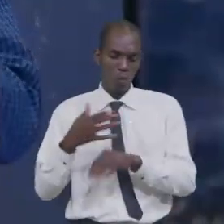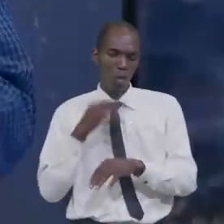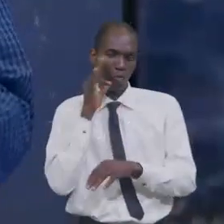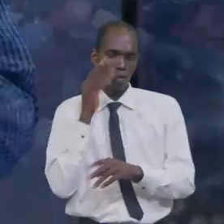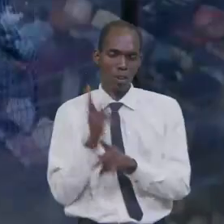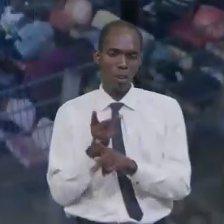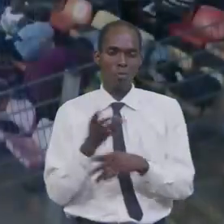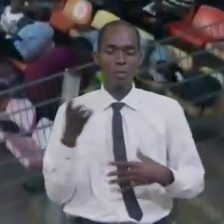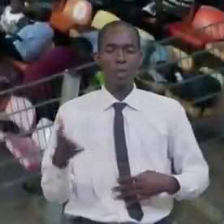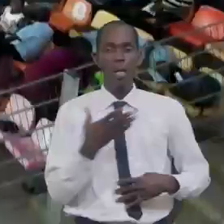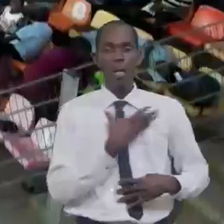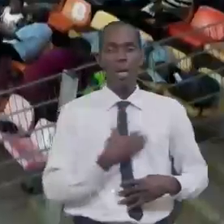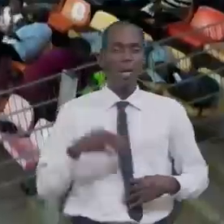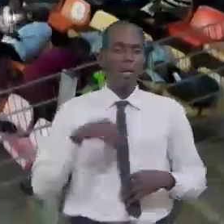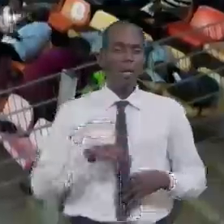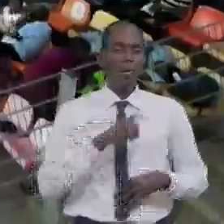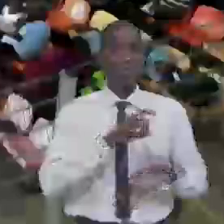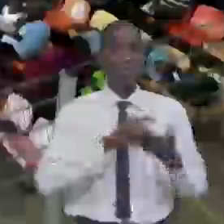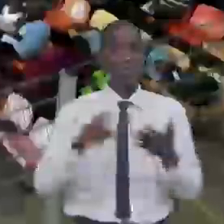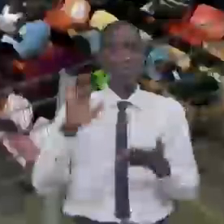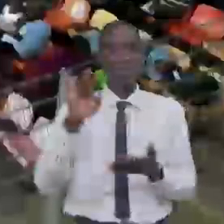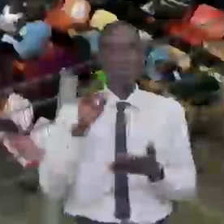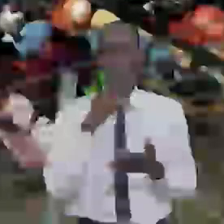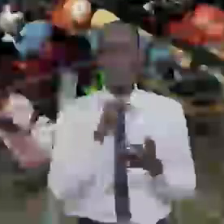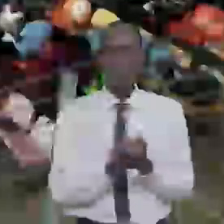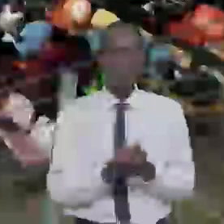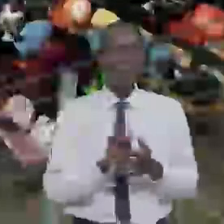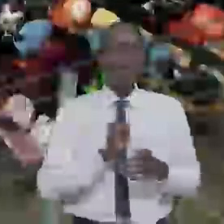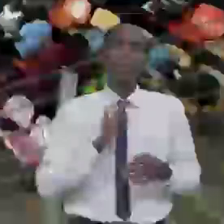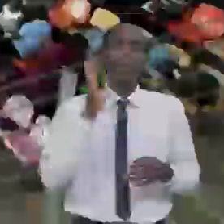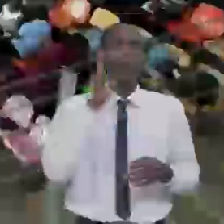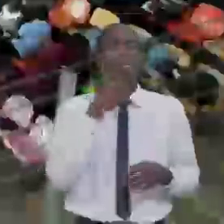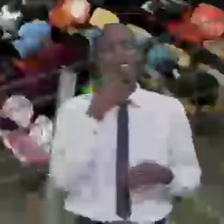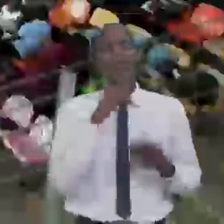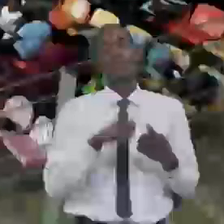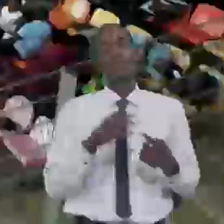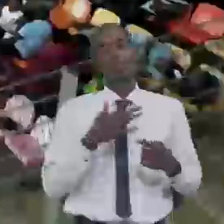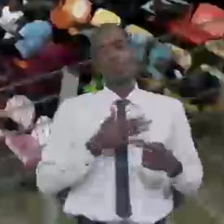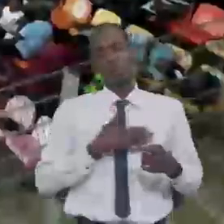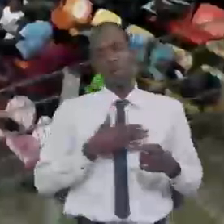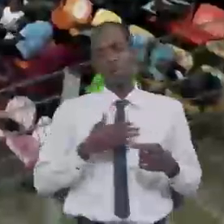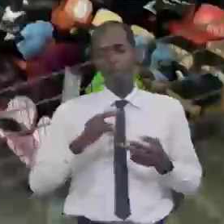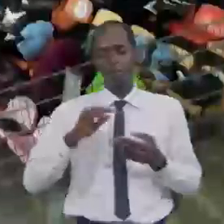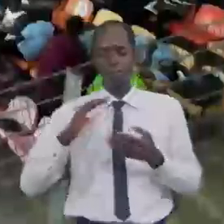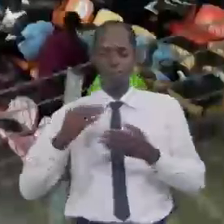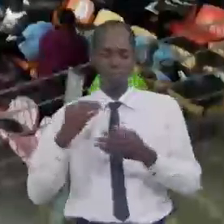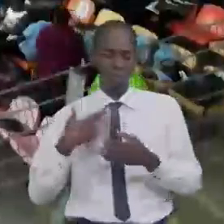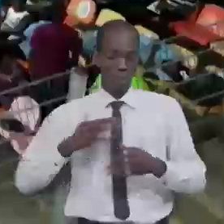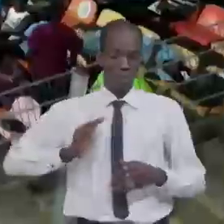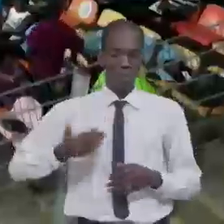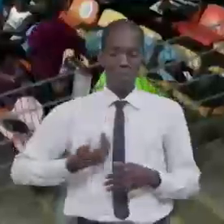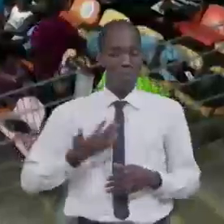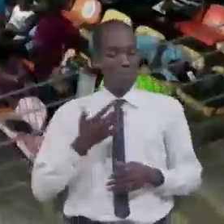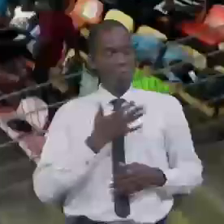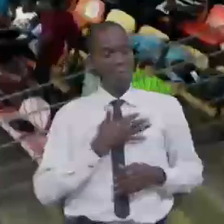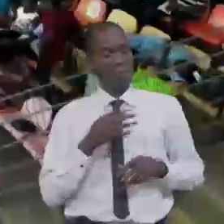And I will say to my soul, my neighbors are hungry. That wasn't his concern. And